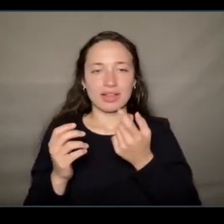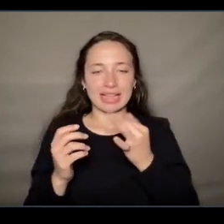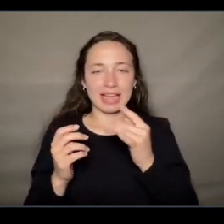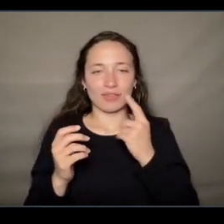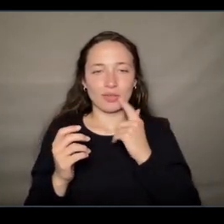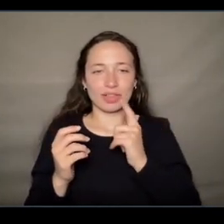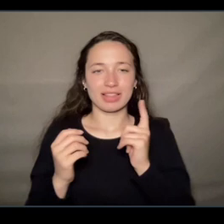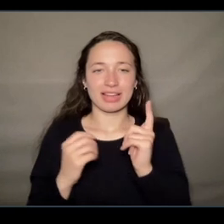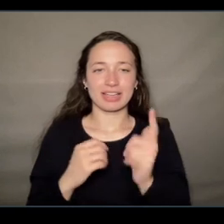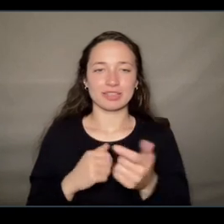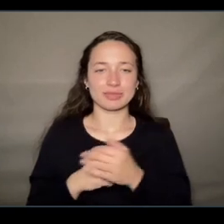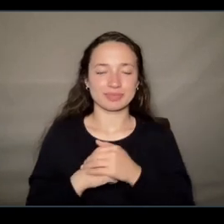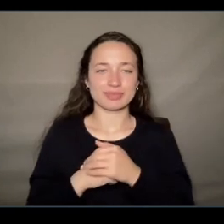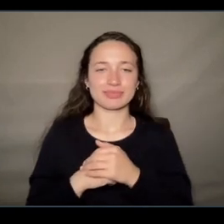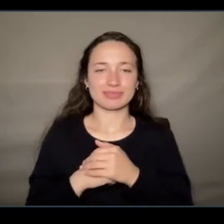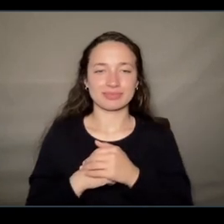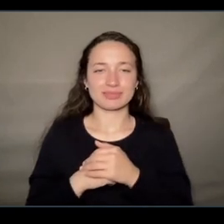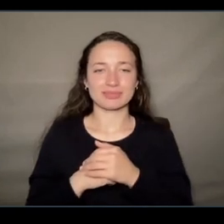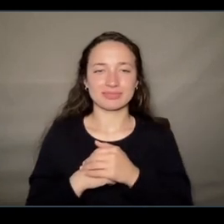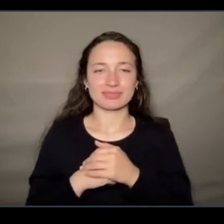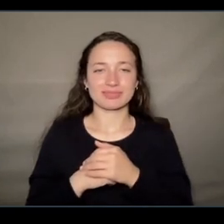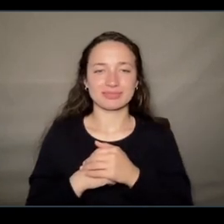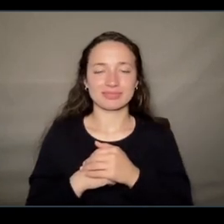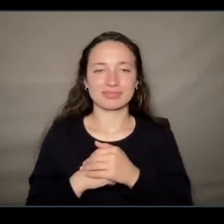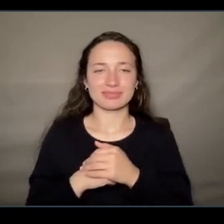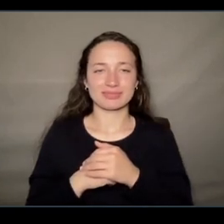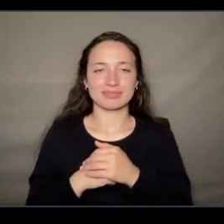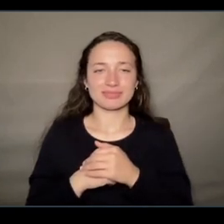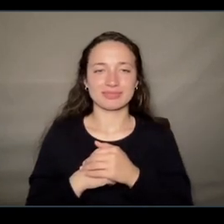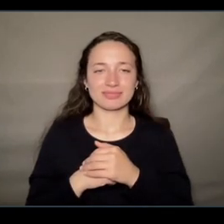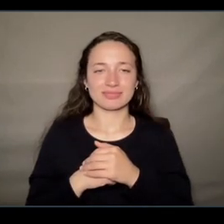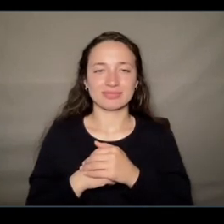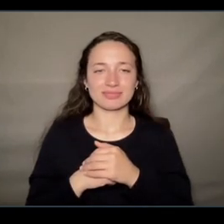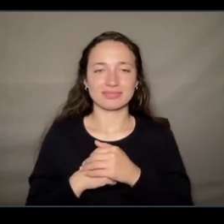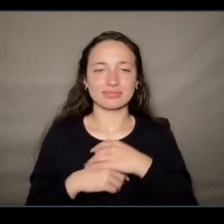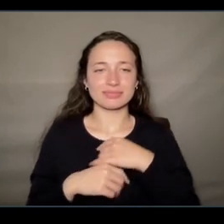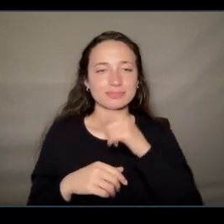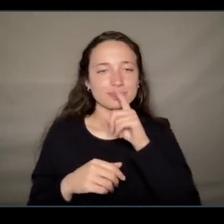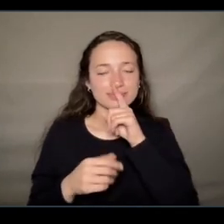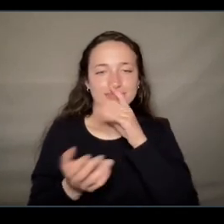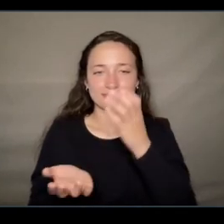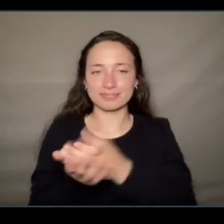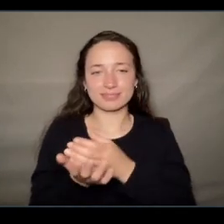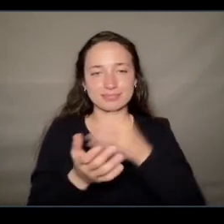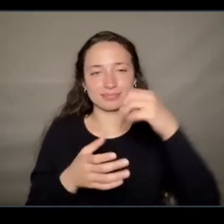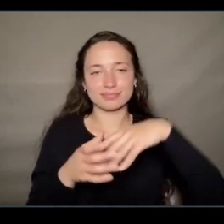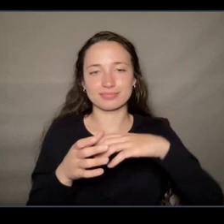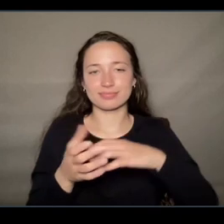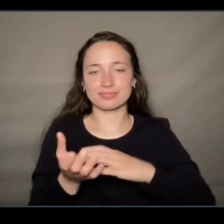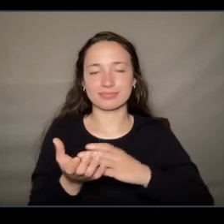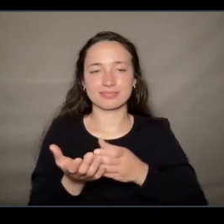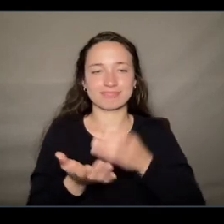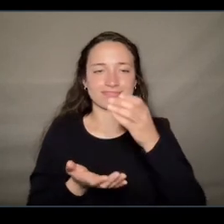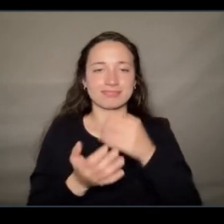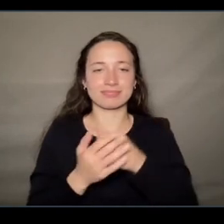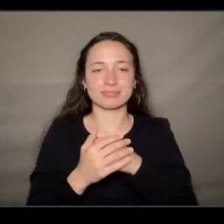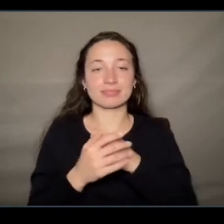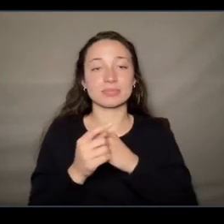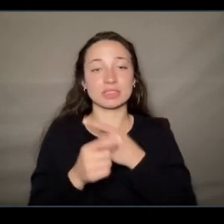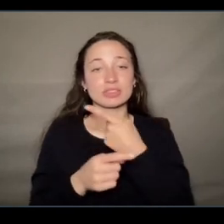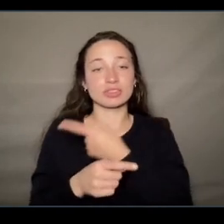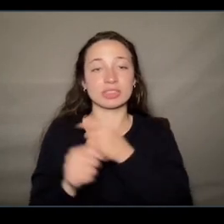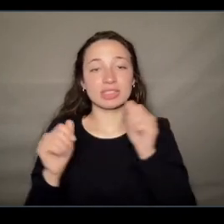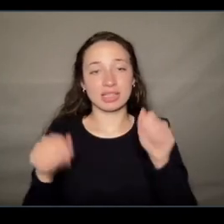holding like a gift for later. I don't mean canning. I mean, we